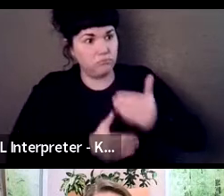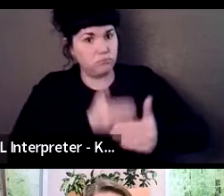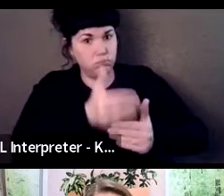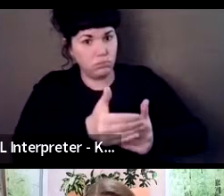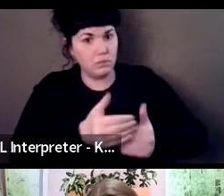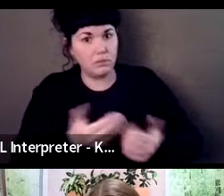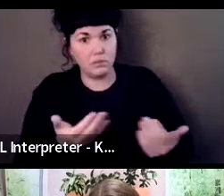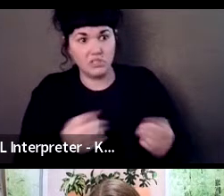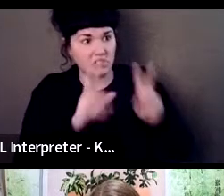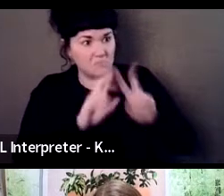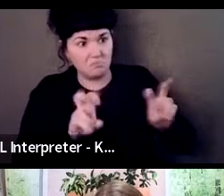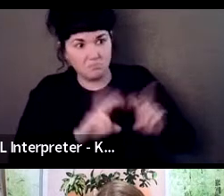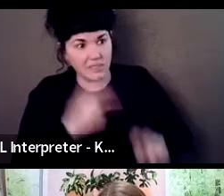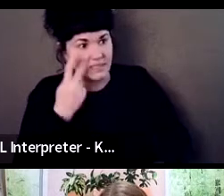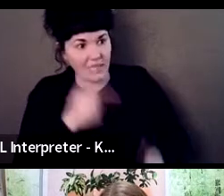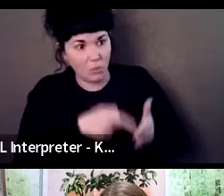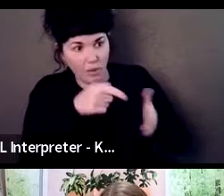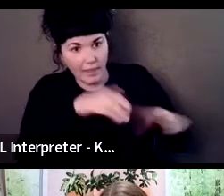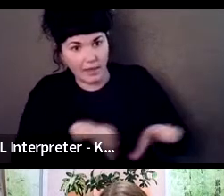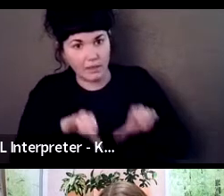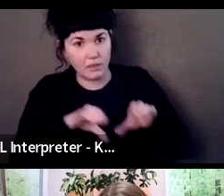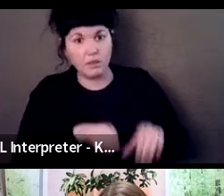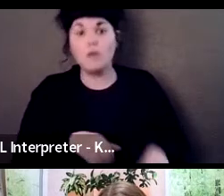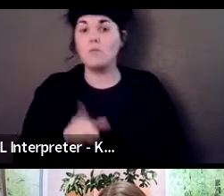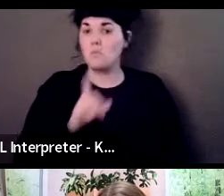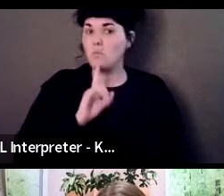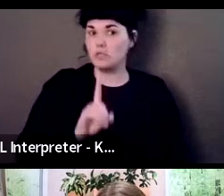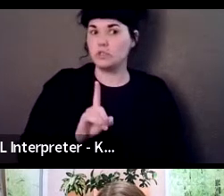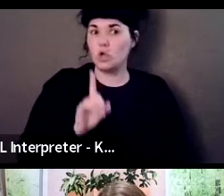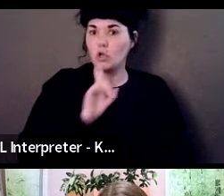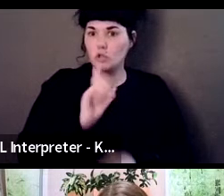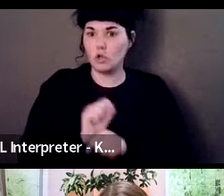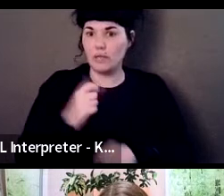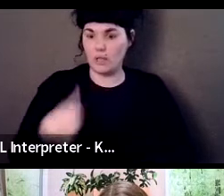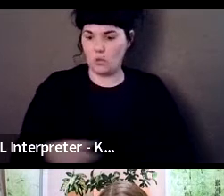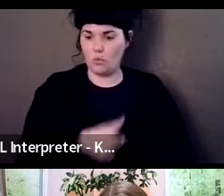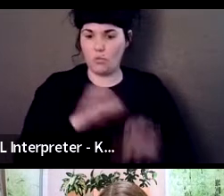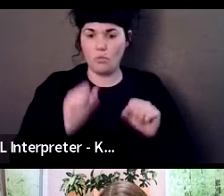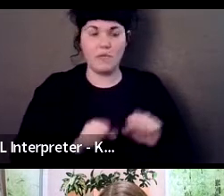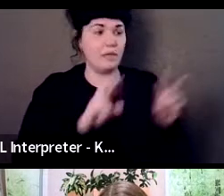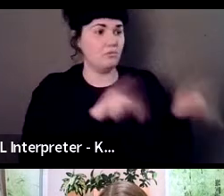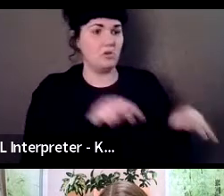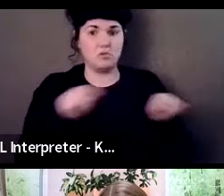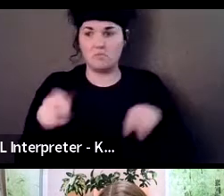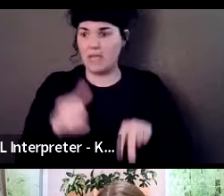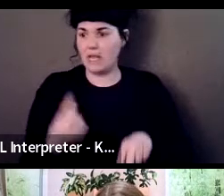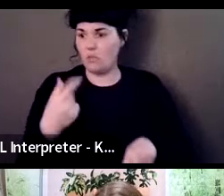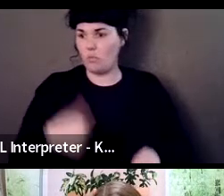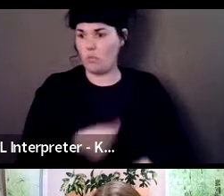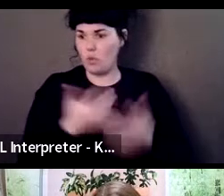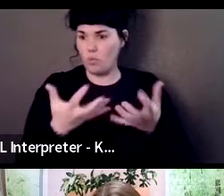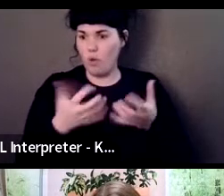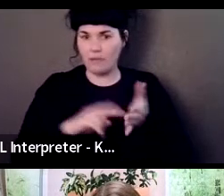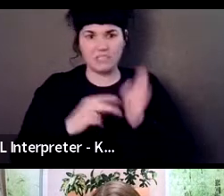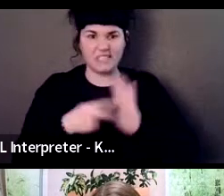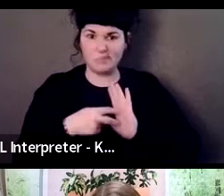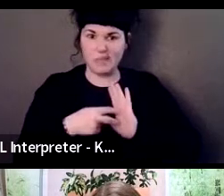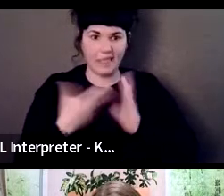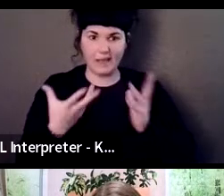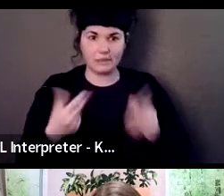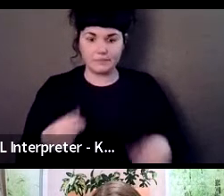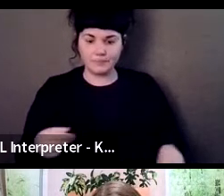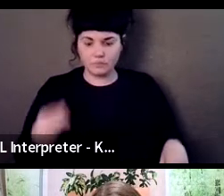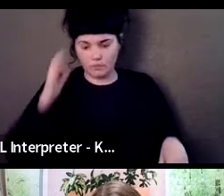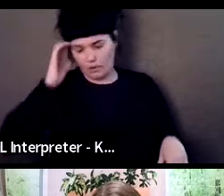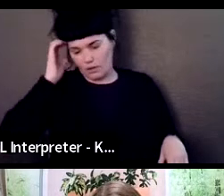state commissioners? Well, we certainly, I mean, we can look at anybody we want to. That doesn't mean that